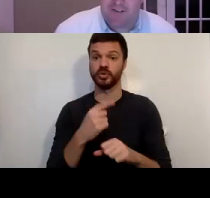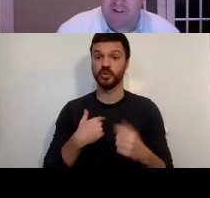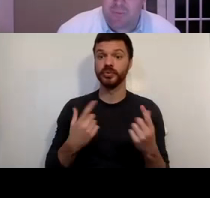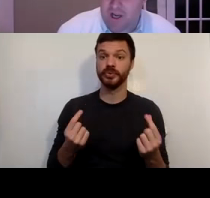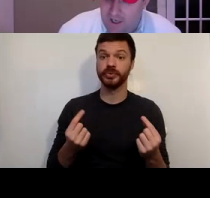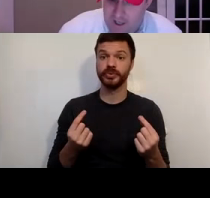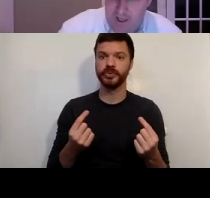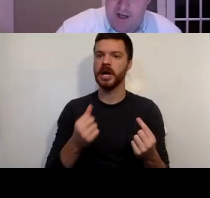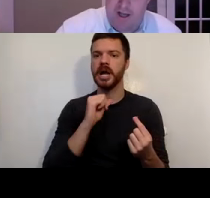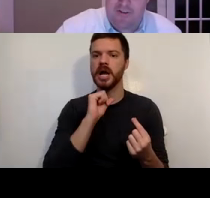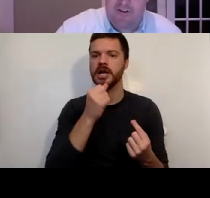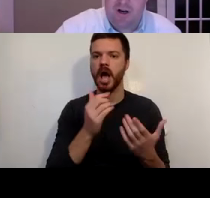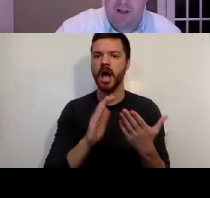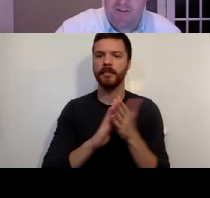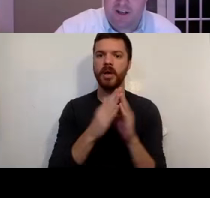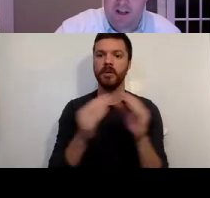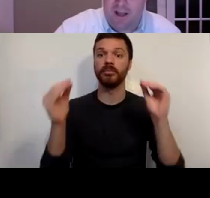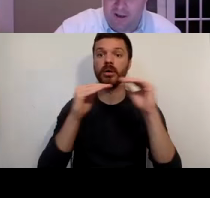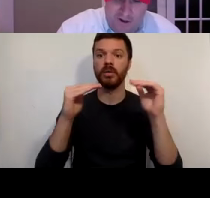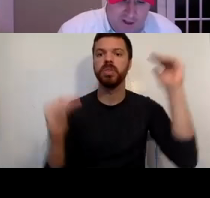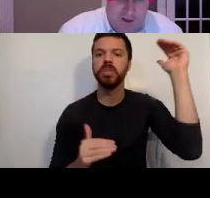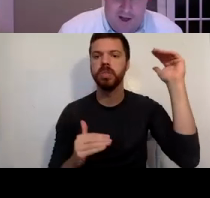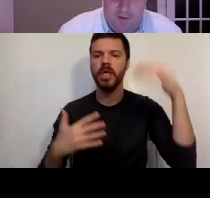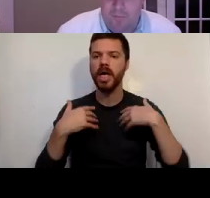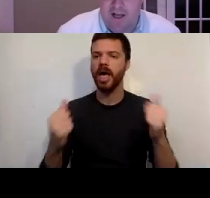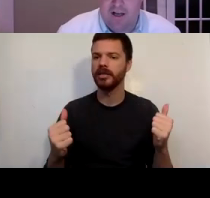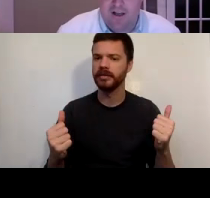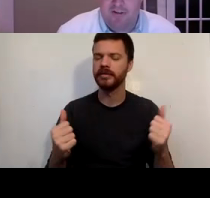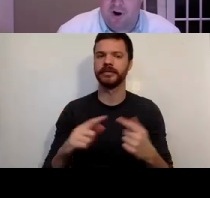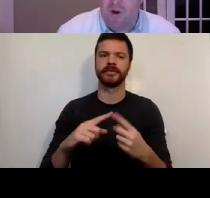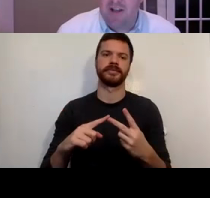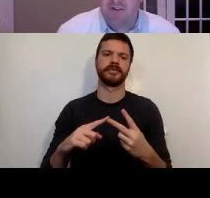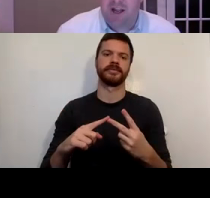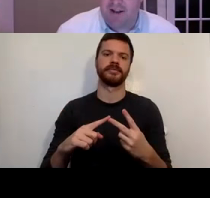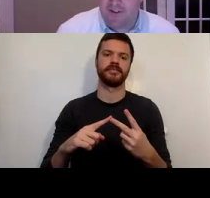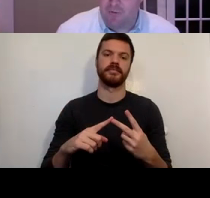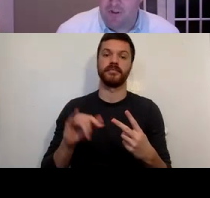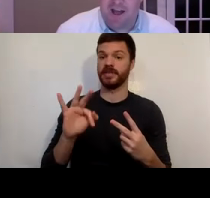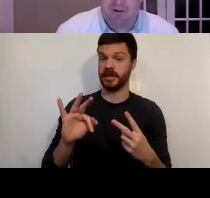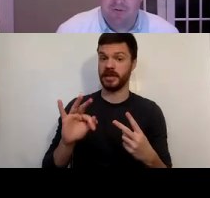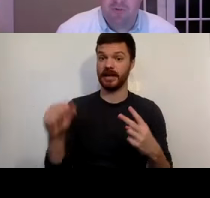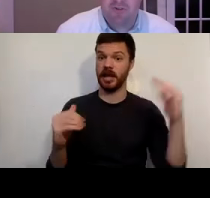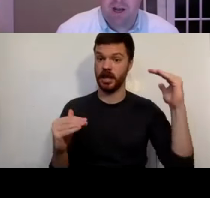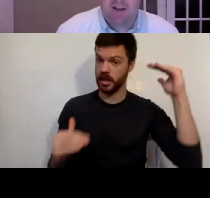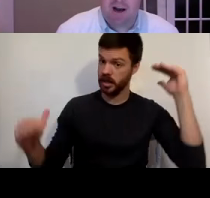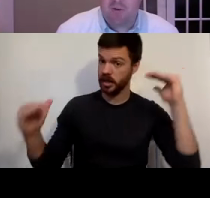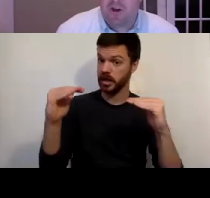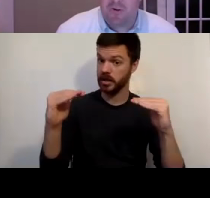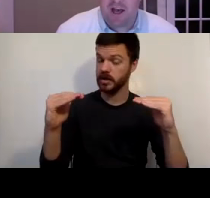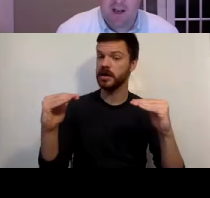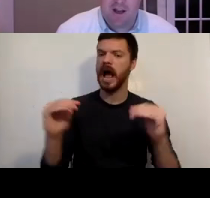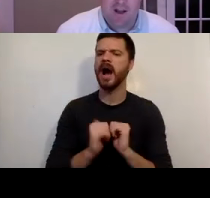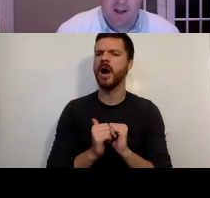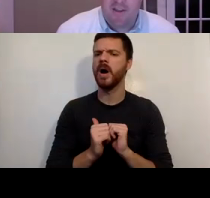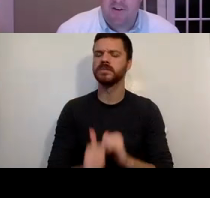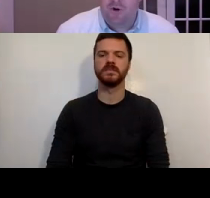not exacerbating health disparities, and if there are ways to enhance them with that respect, how can we do